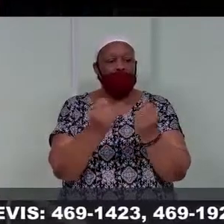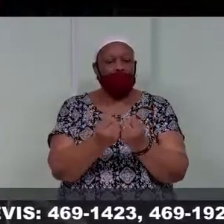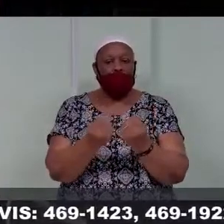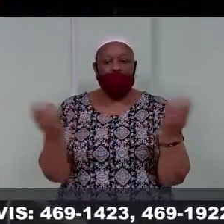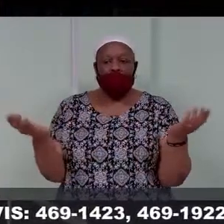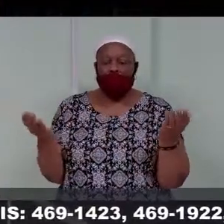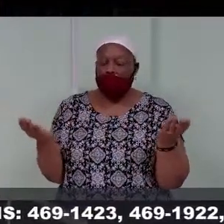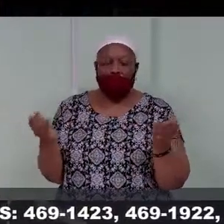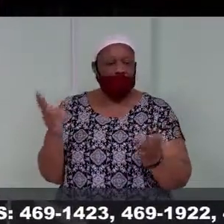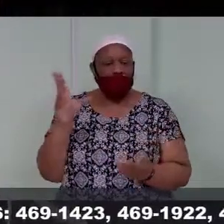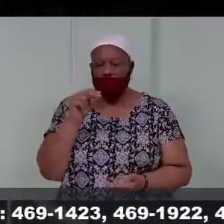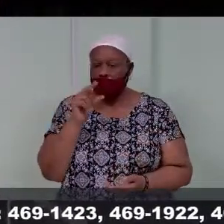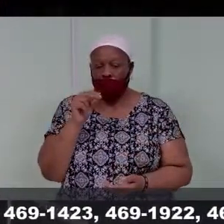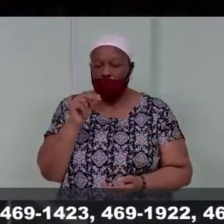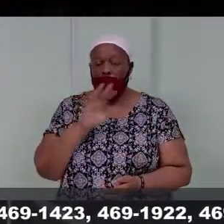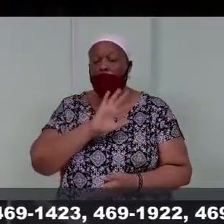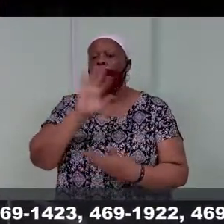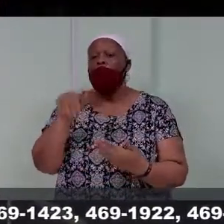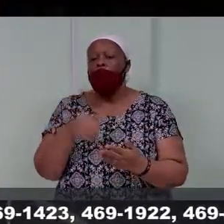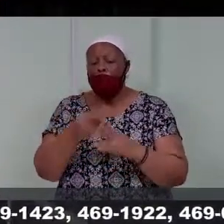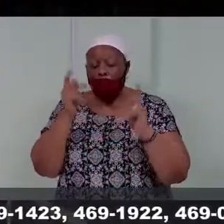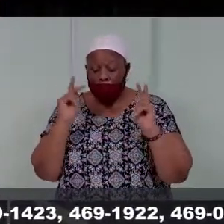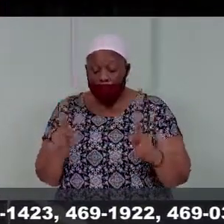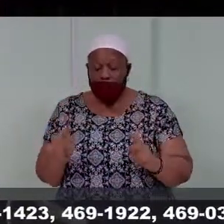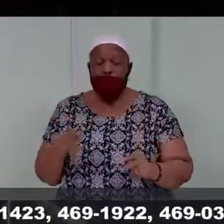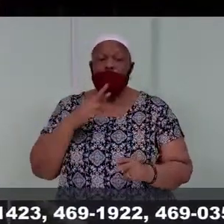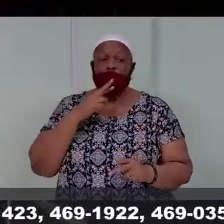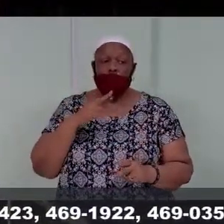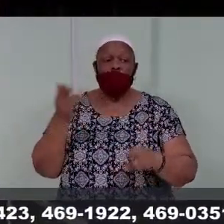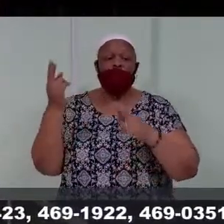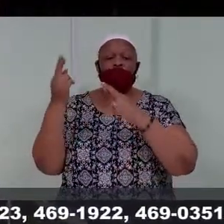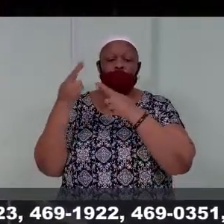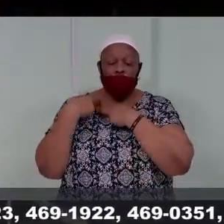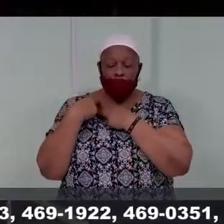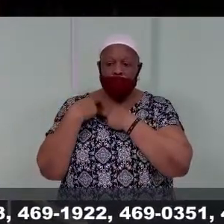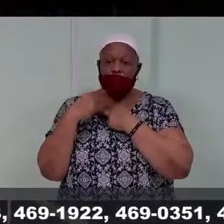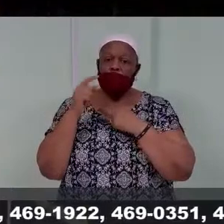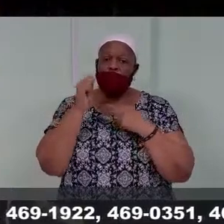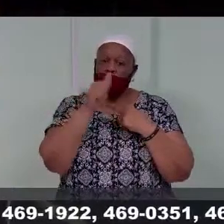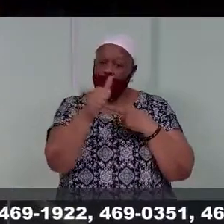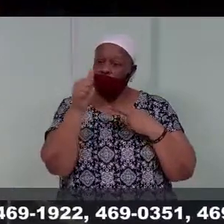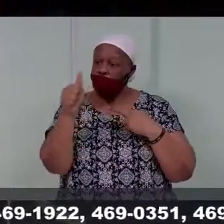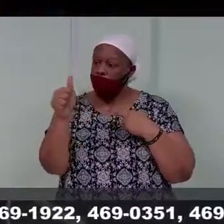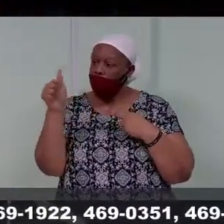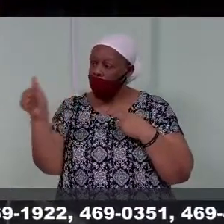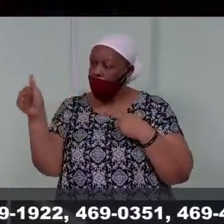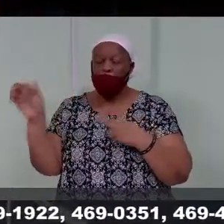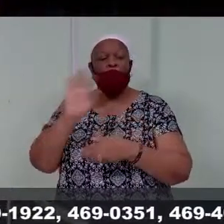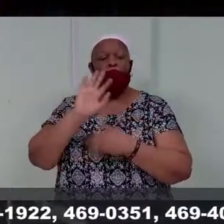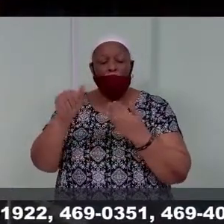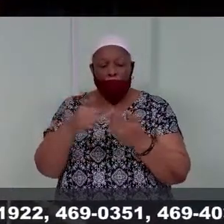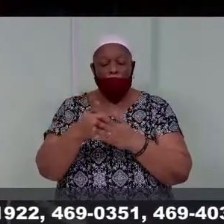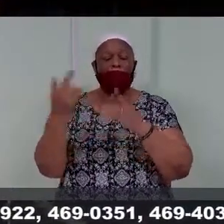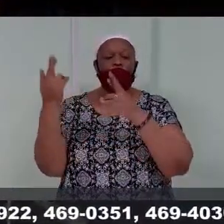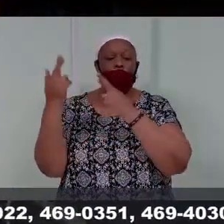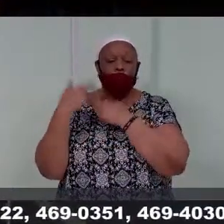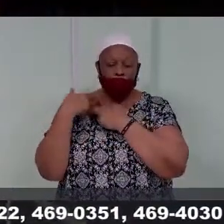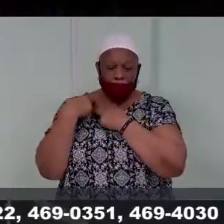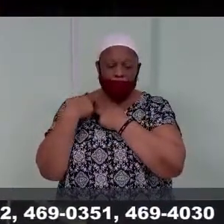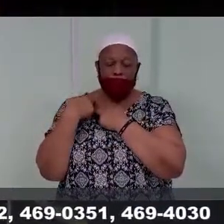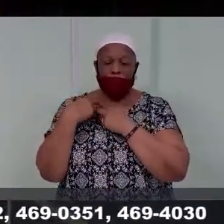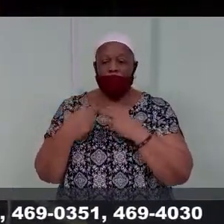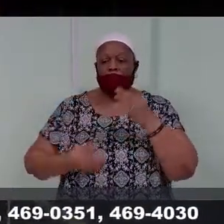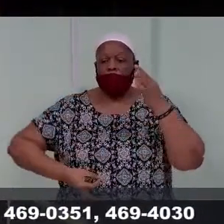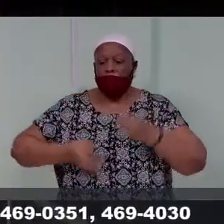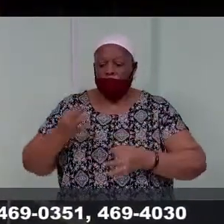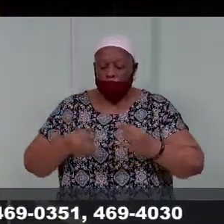that we are responsible also for what happens, but you individually, you are also responsible. And so if there's an